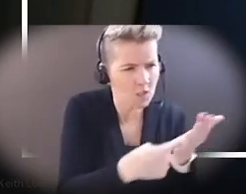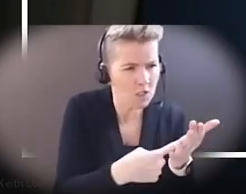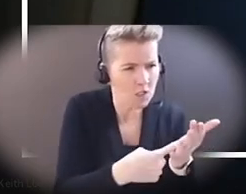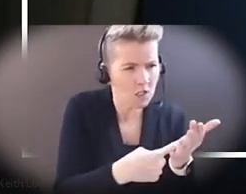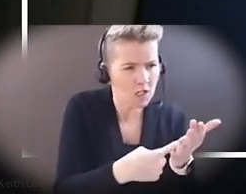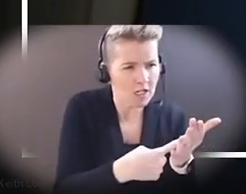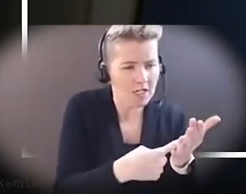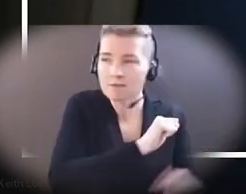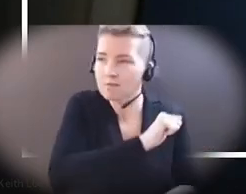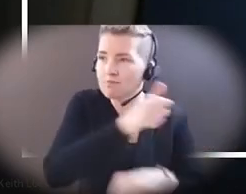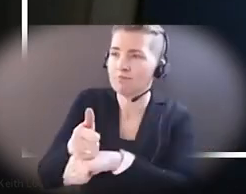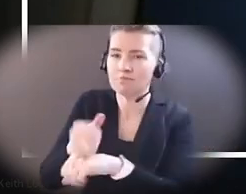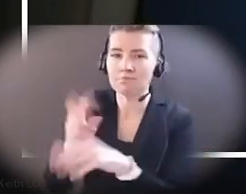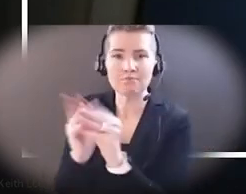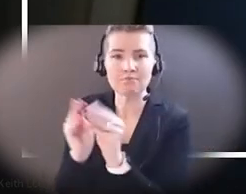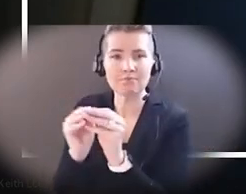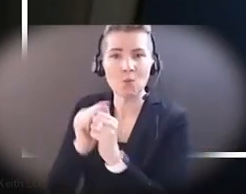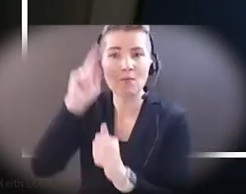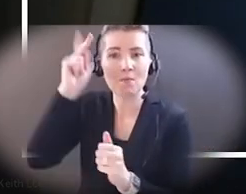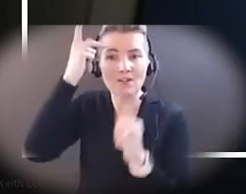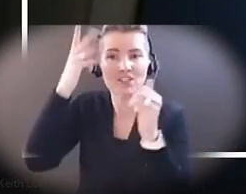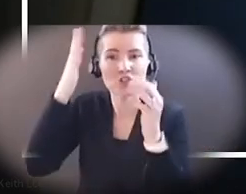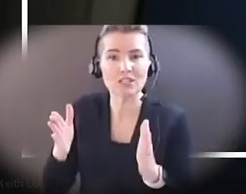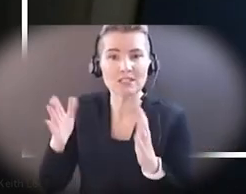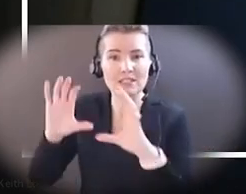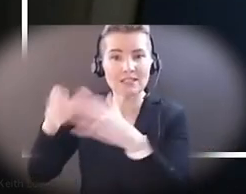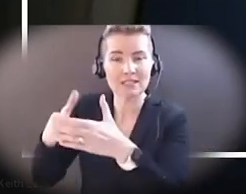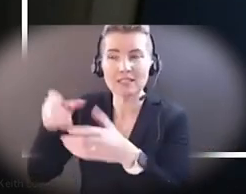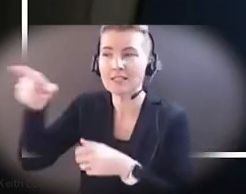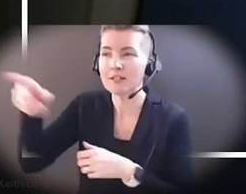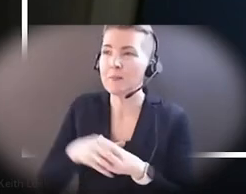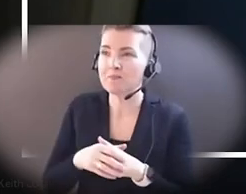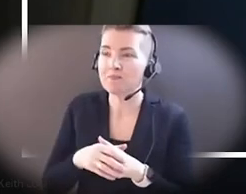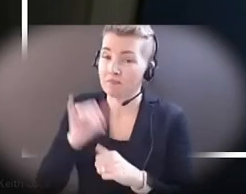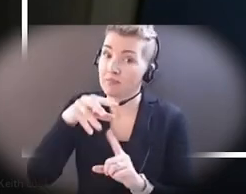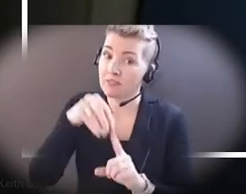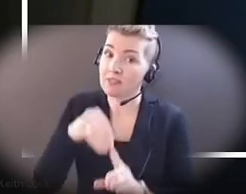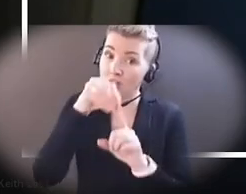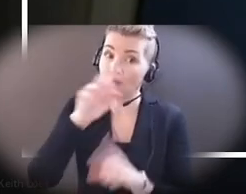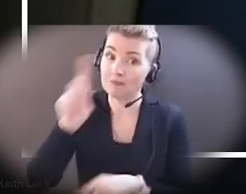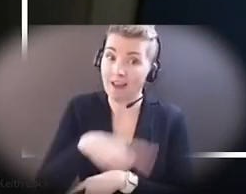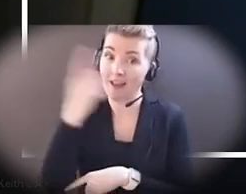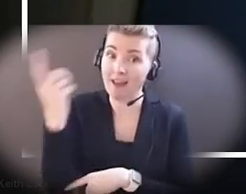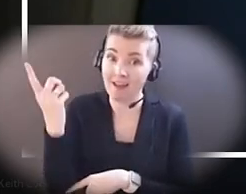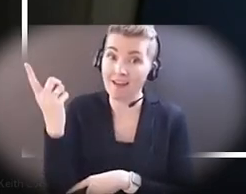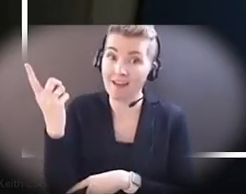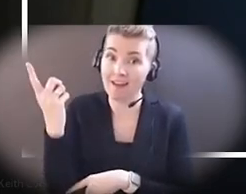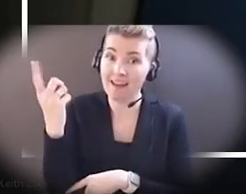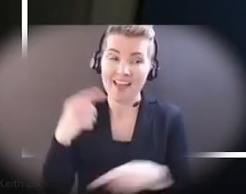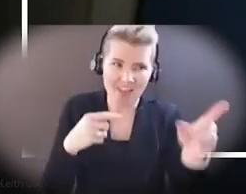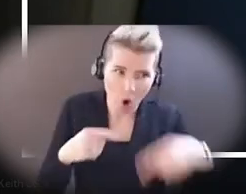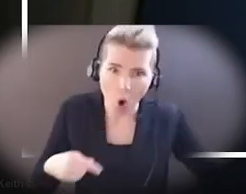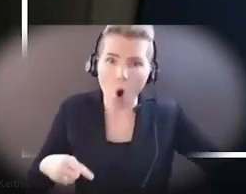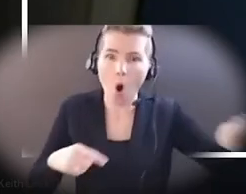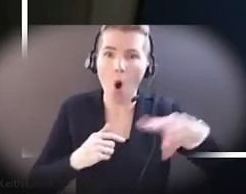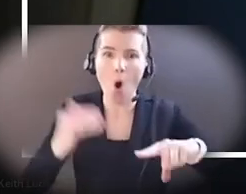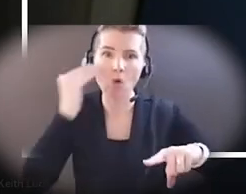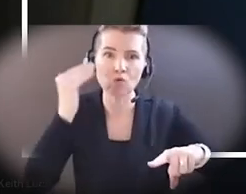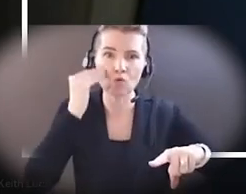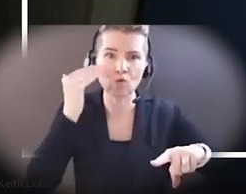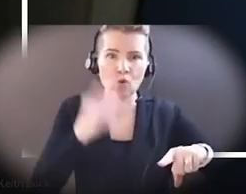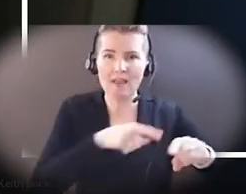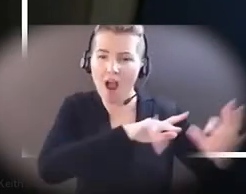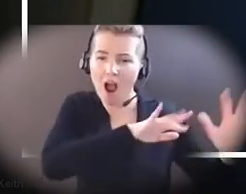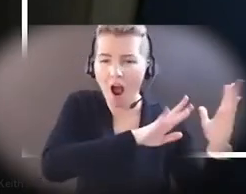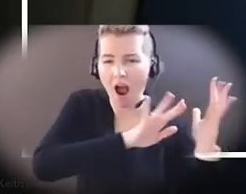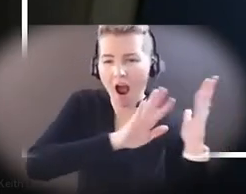a meeting with the politicians, and it was a special day. Everybody knew about it, and they went down in the gallery, and